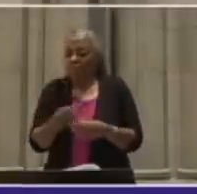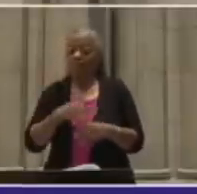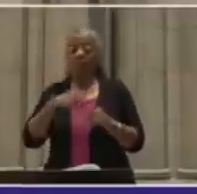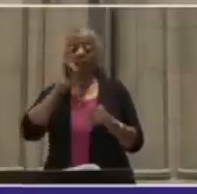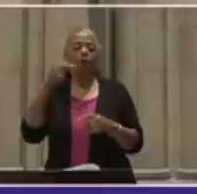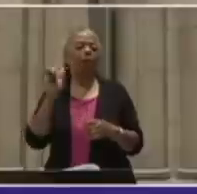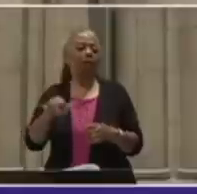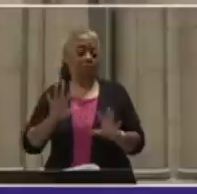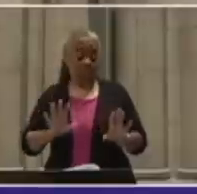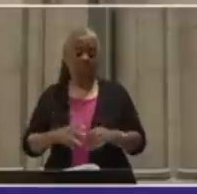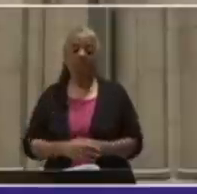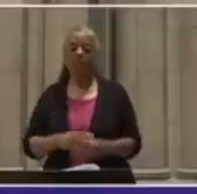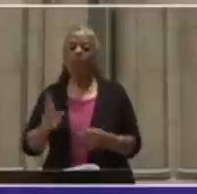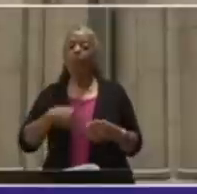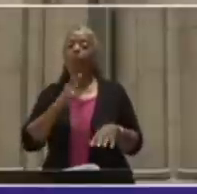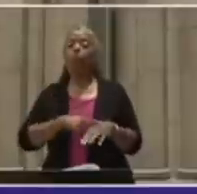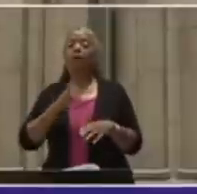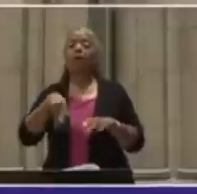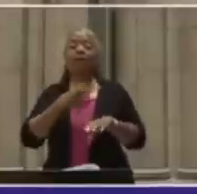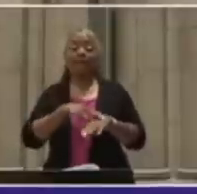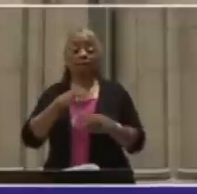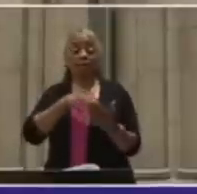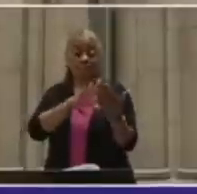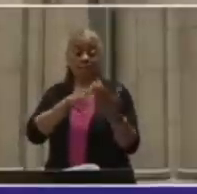only that, when a nation is facing